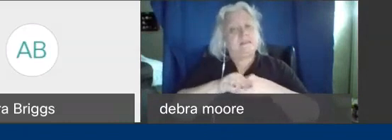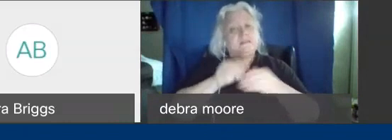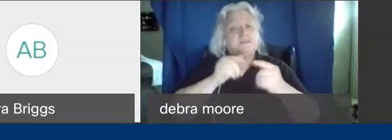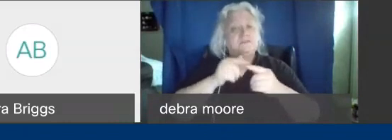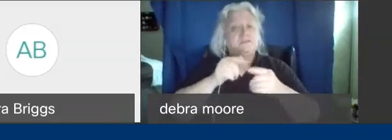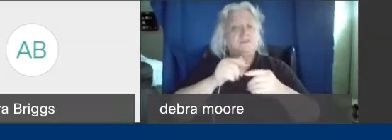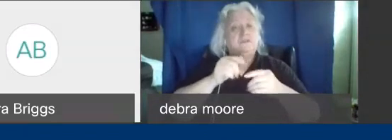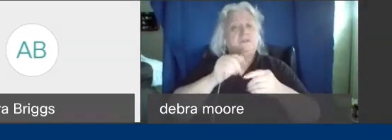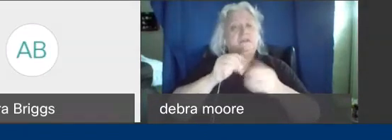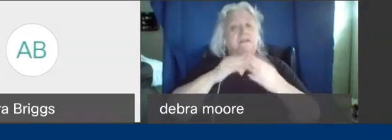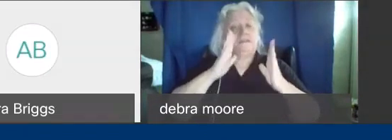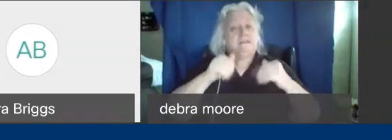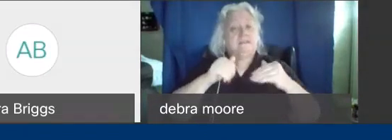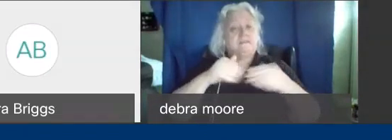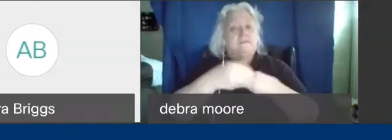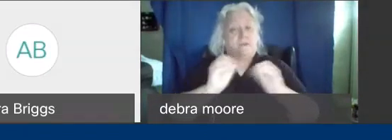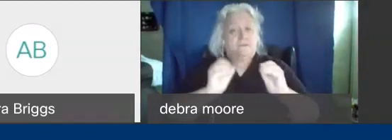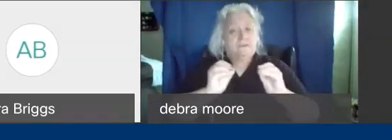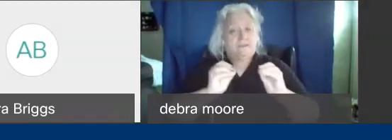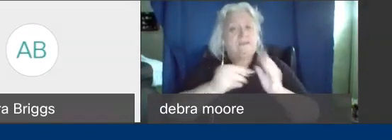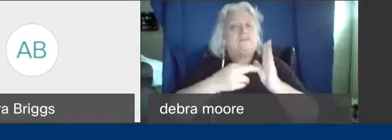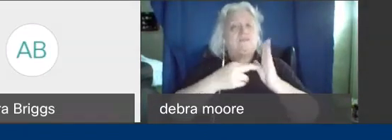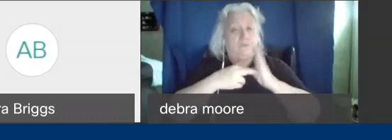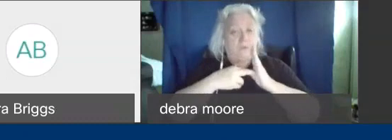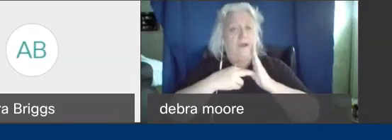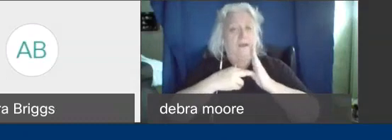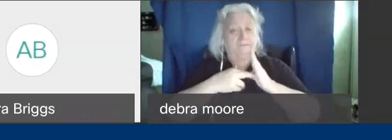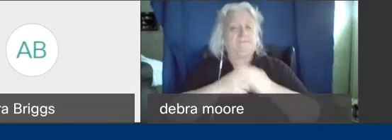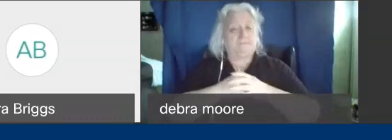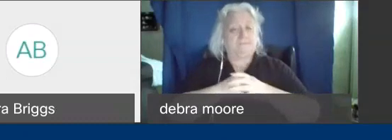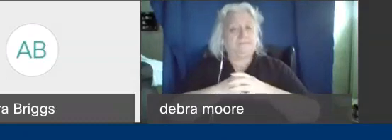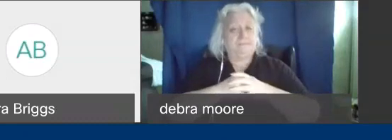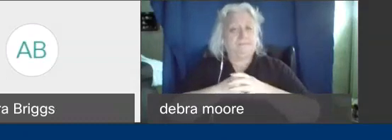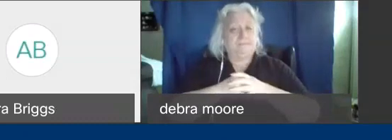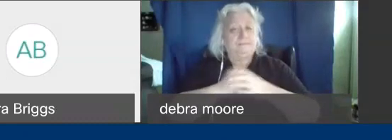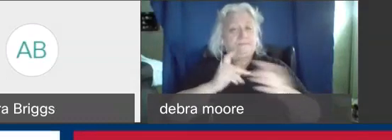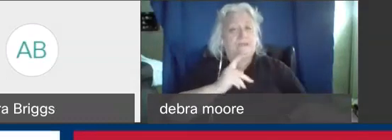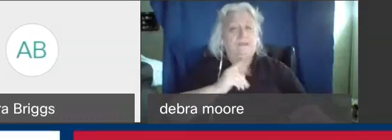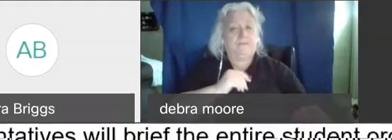use this information. It's required of us to submit that to them.